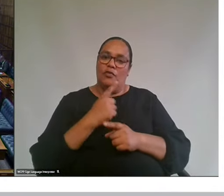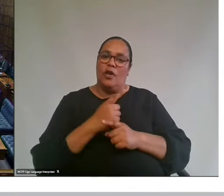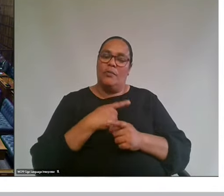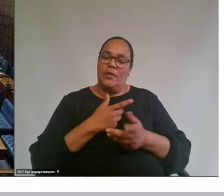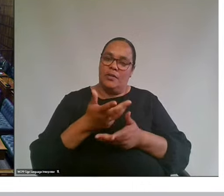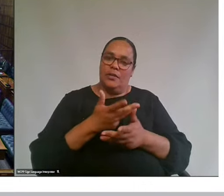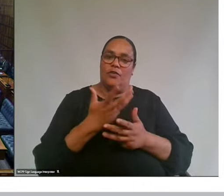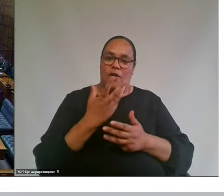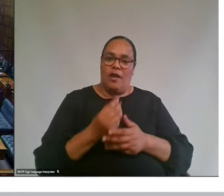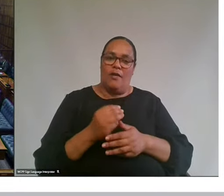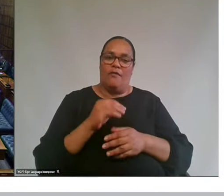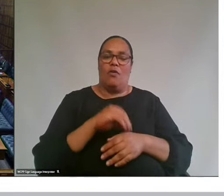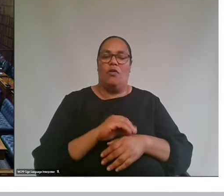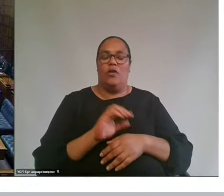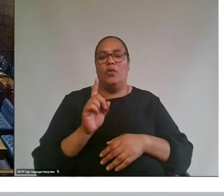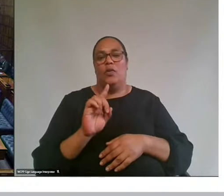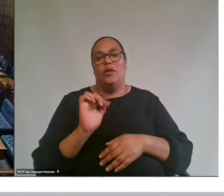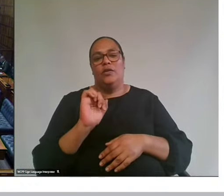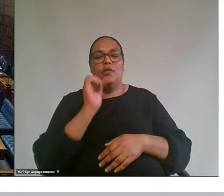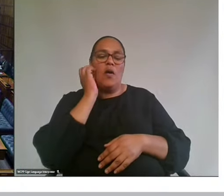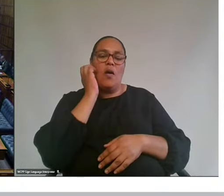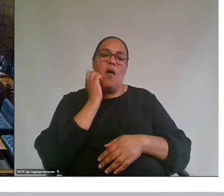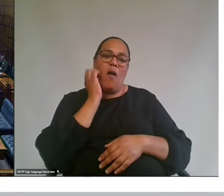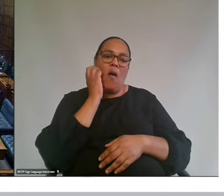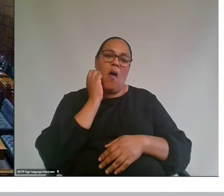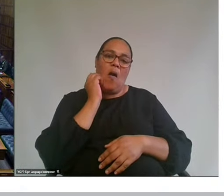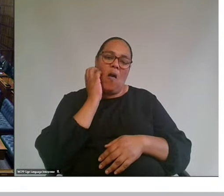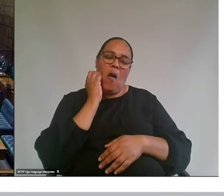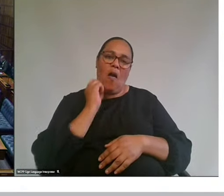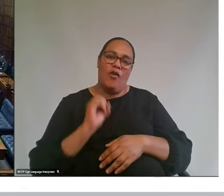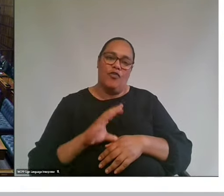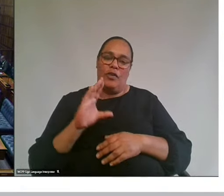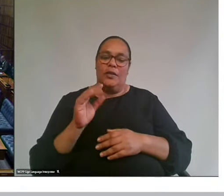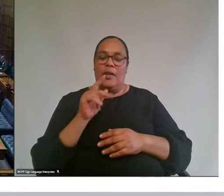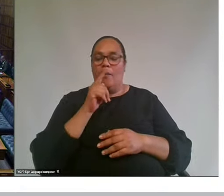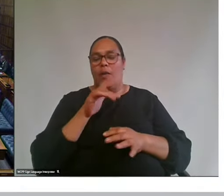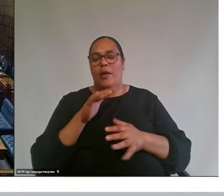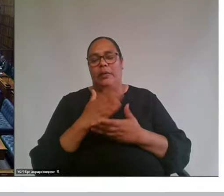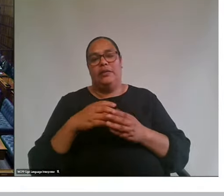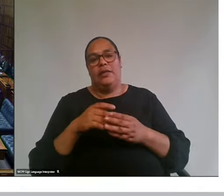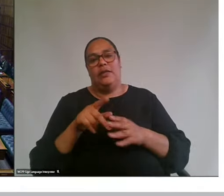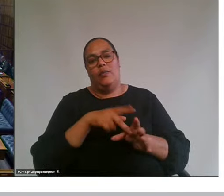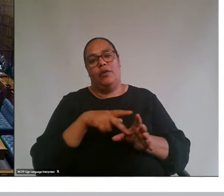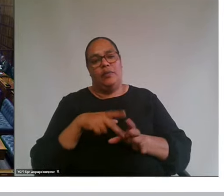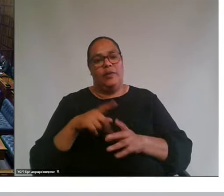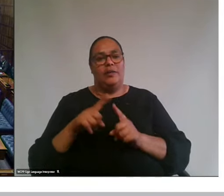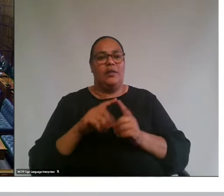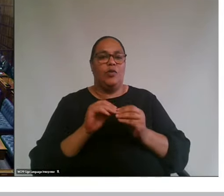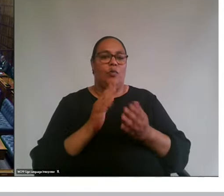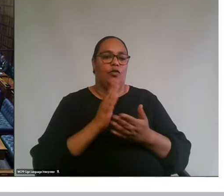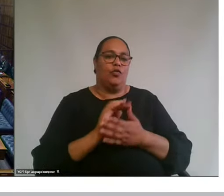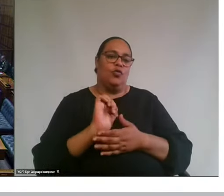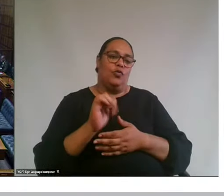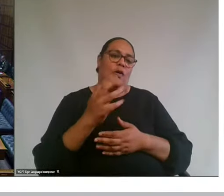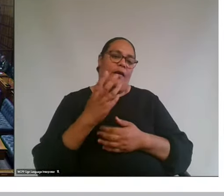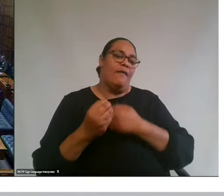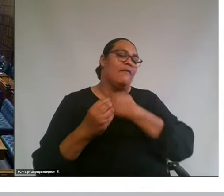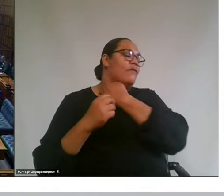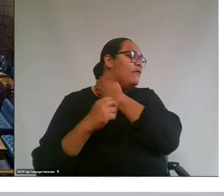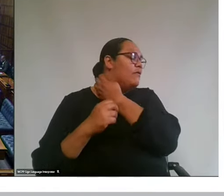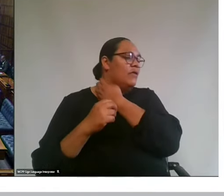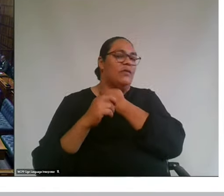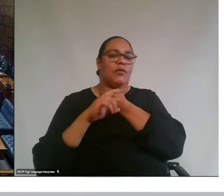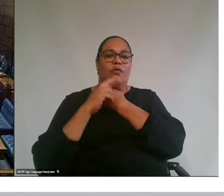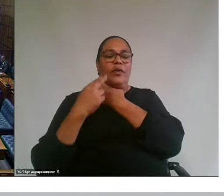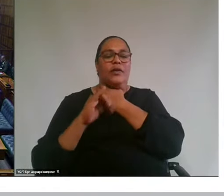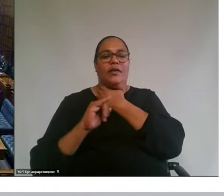with on uh um increasing that public sector participation and making sure that there is real investment